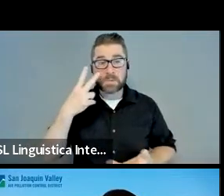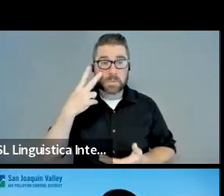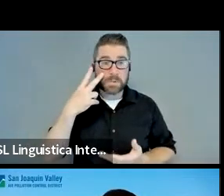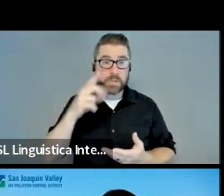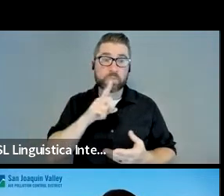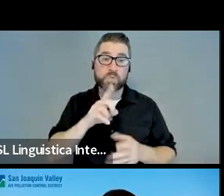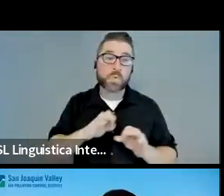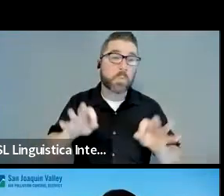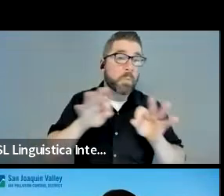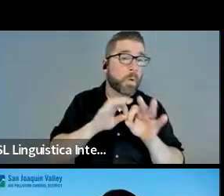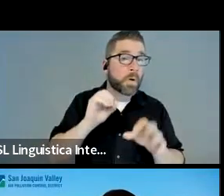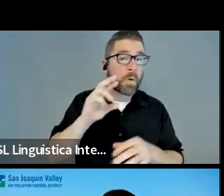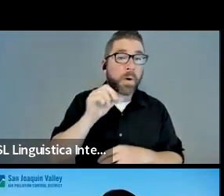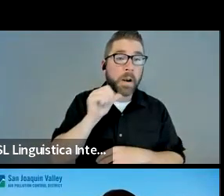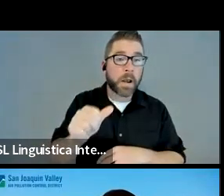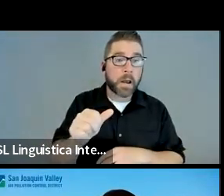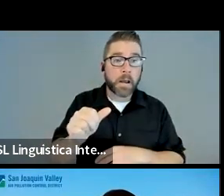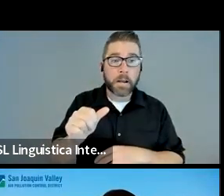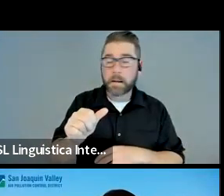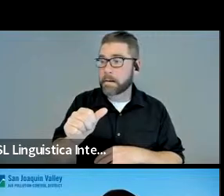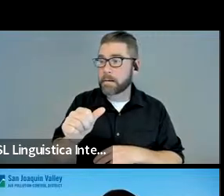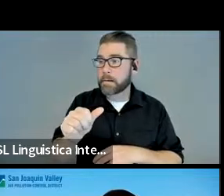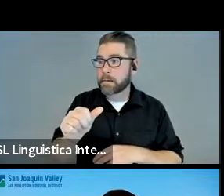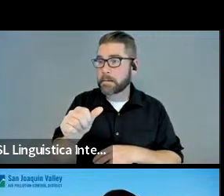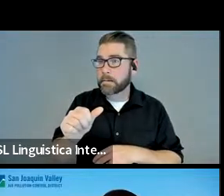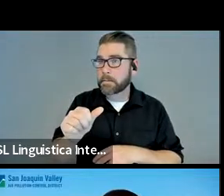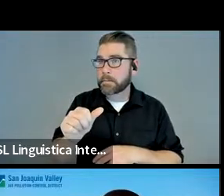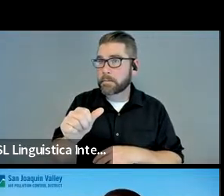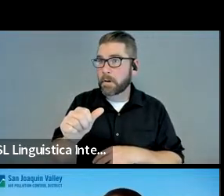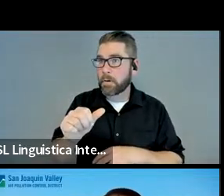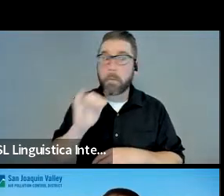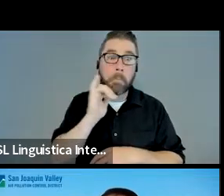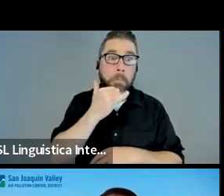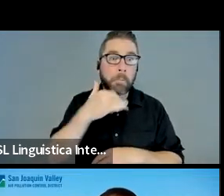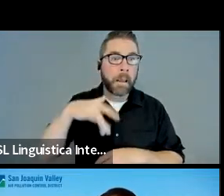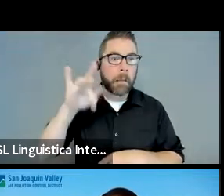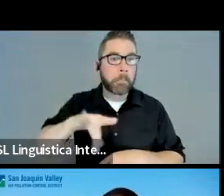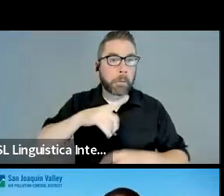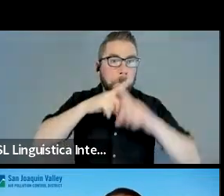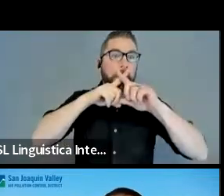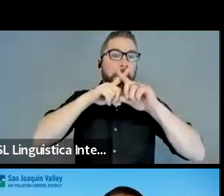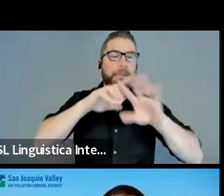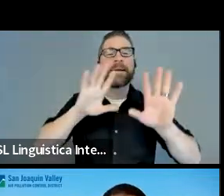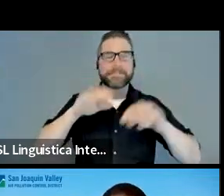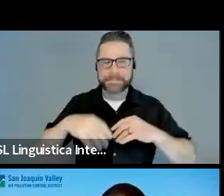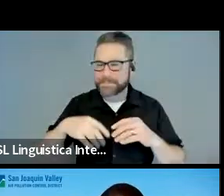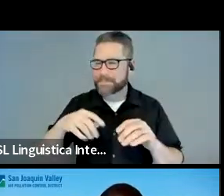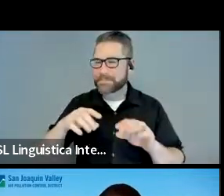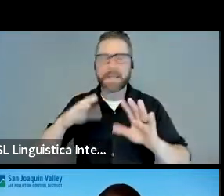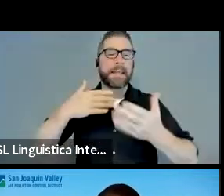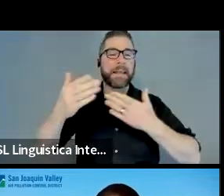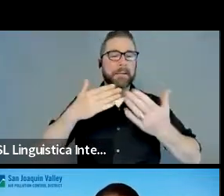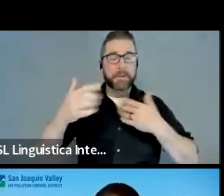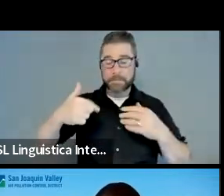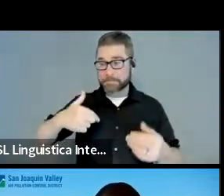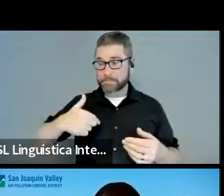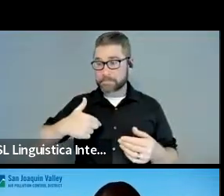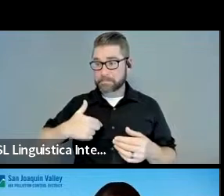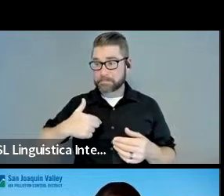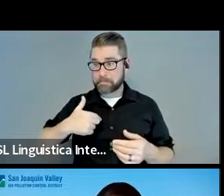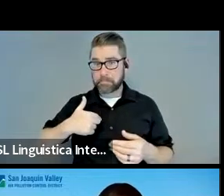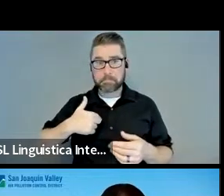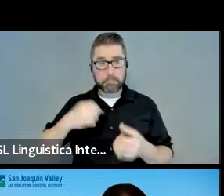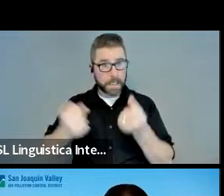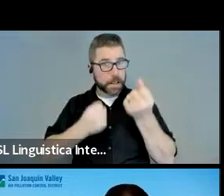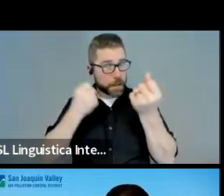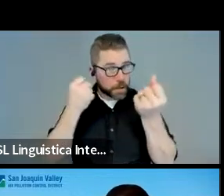Oh, sorry. sorry, I accidentally pressed mute. Yeah, but I'm in favor of a full comprehensive like review and remind us of the liquidation deadlines